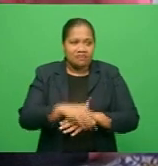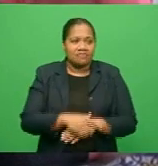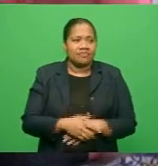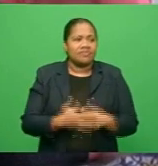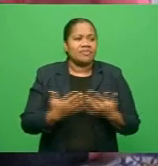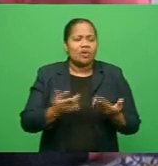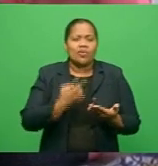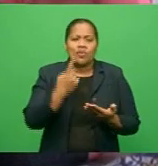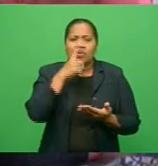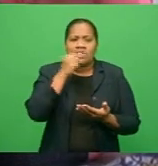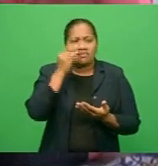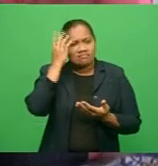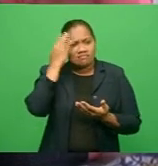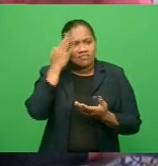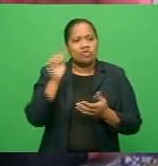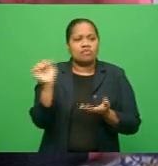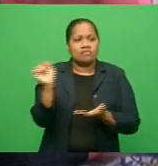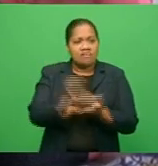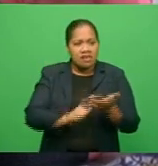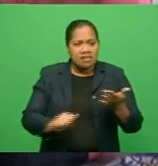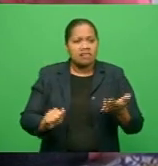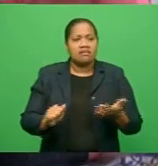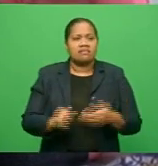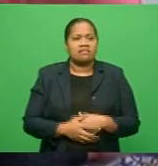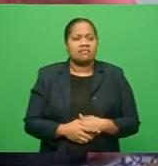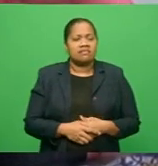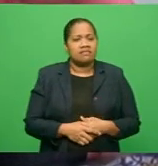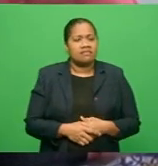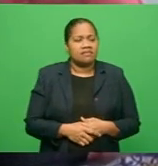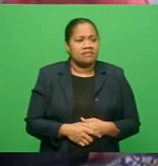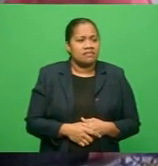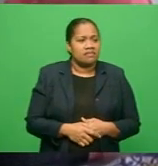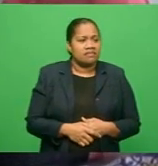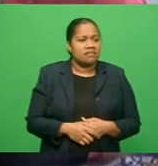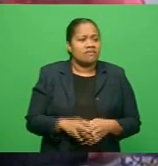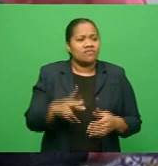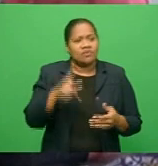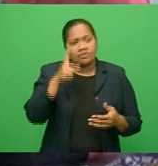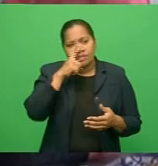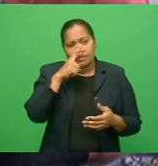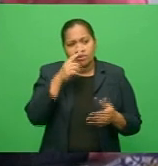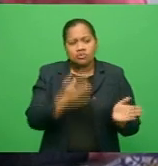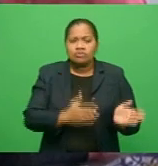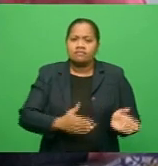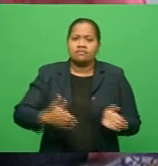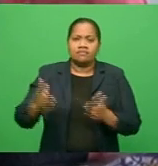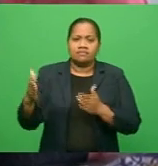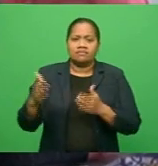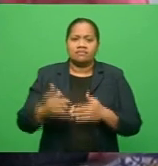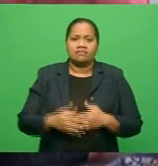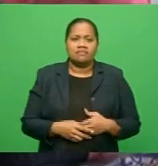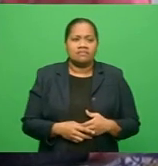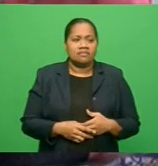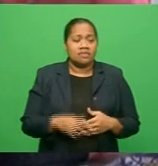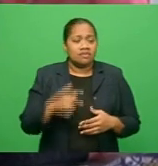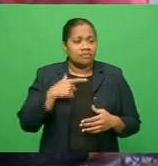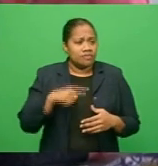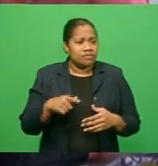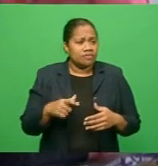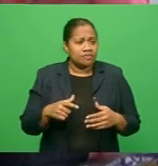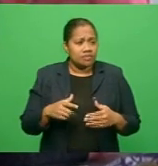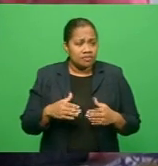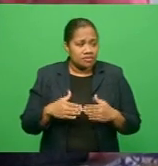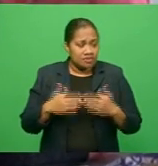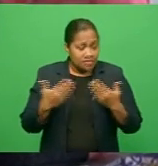buy, then it is a very good idea for the people to move. Because nowadays we can't